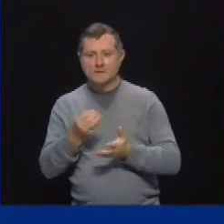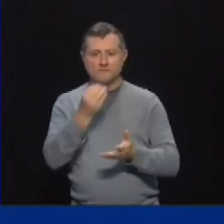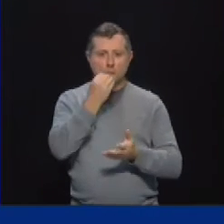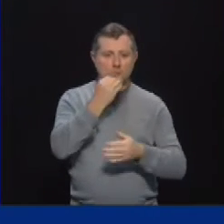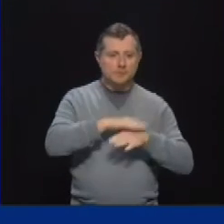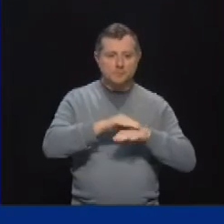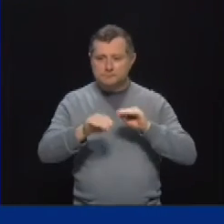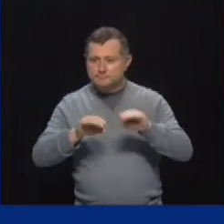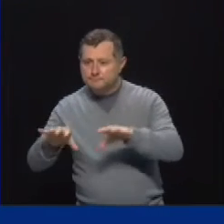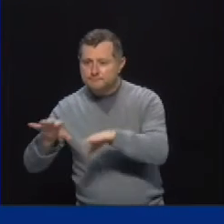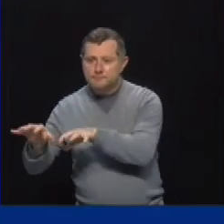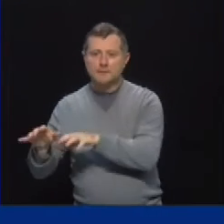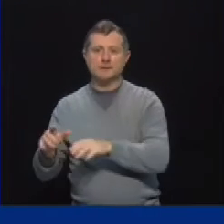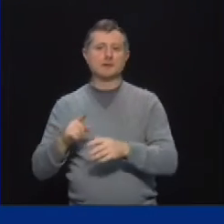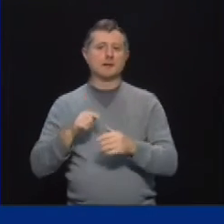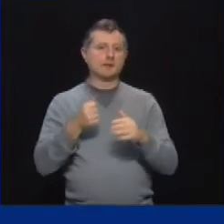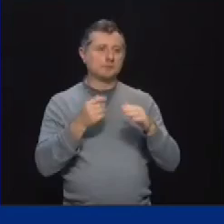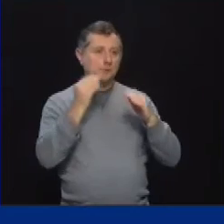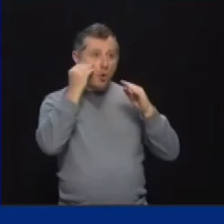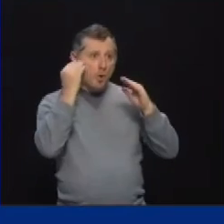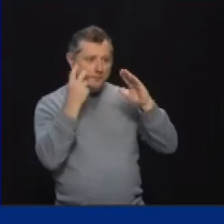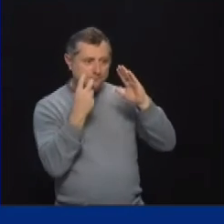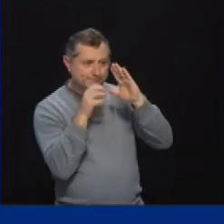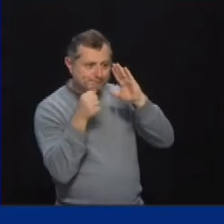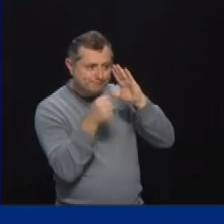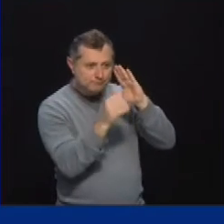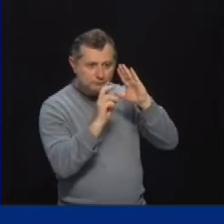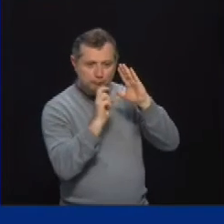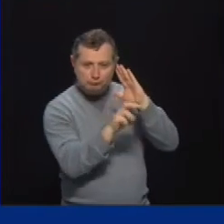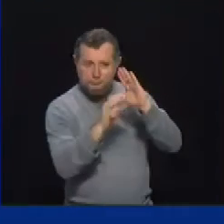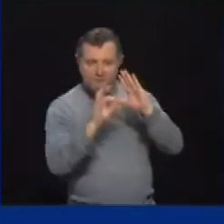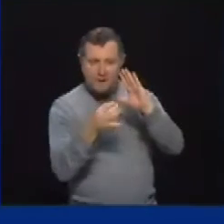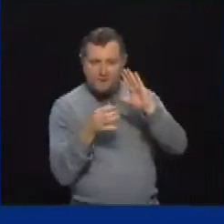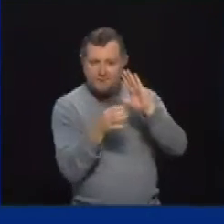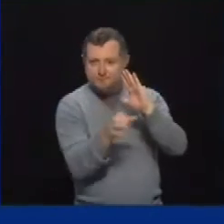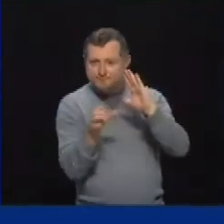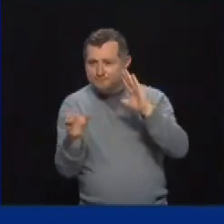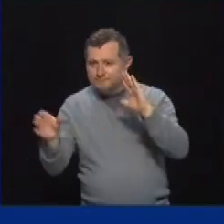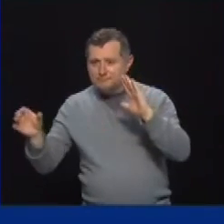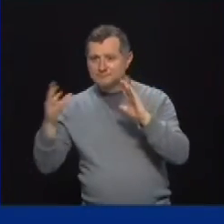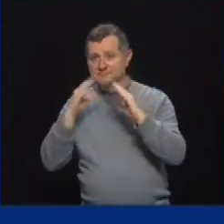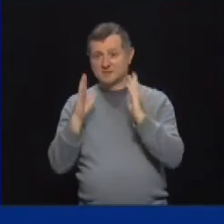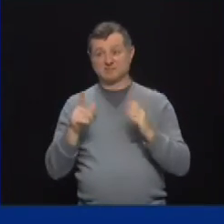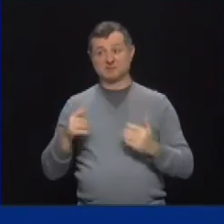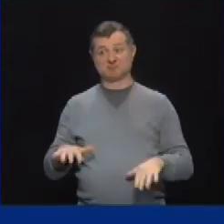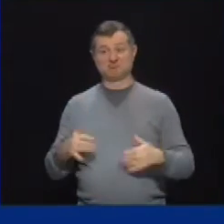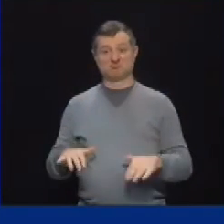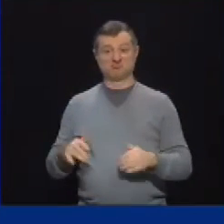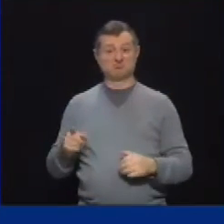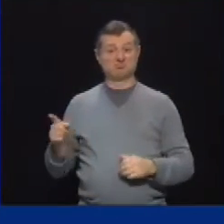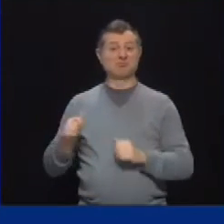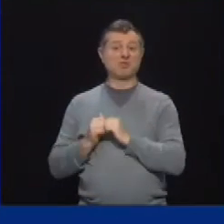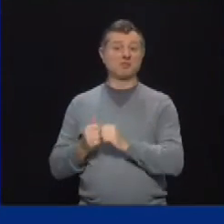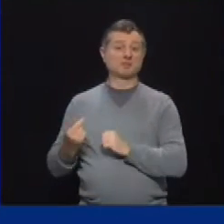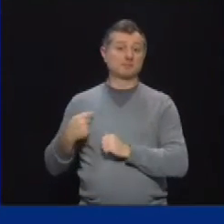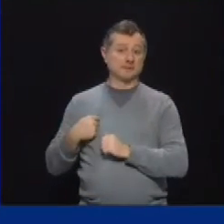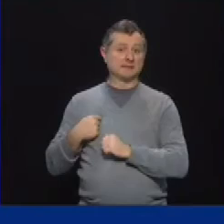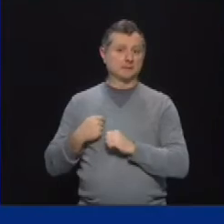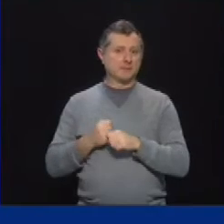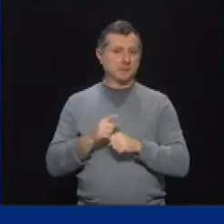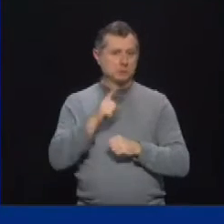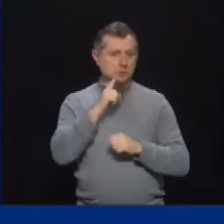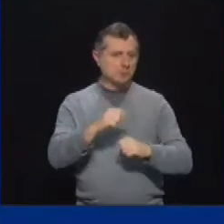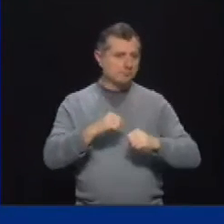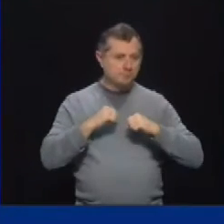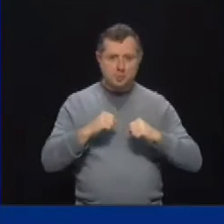during that whole experience. And also for your work shoulder to shoulder with me to make sure that we do everything we can to protect the workplaces of individuals